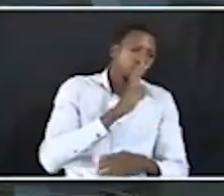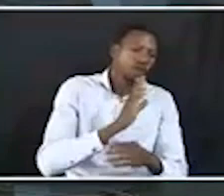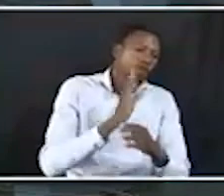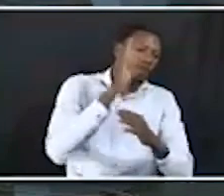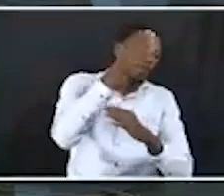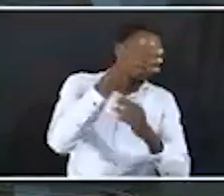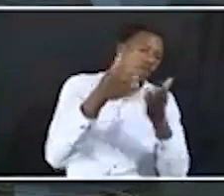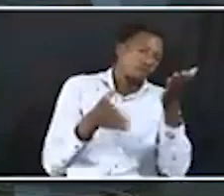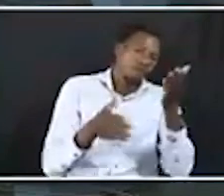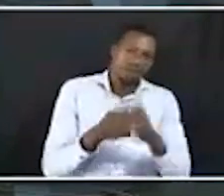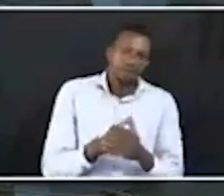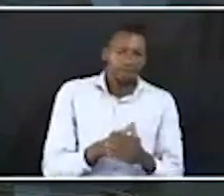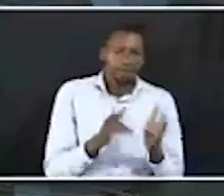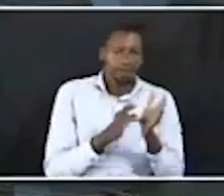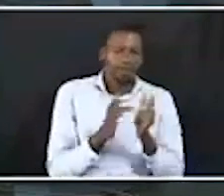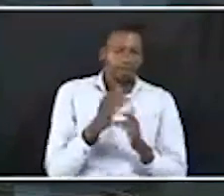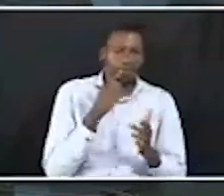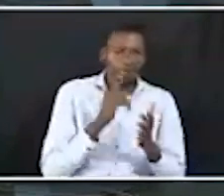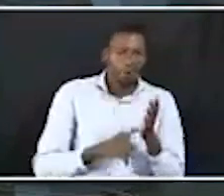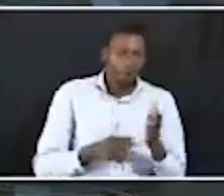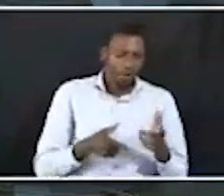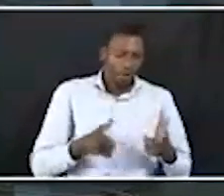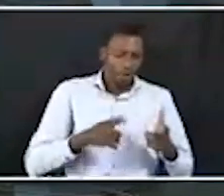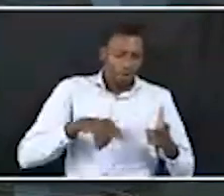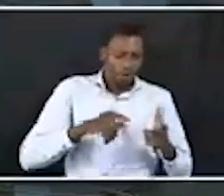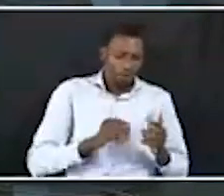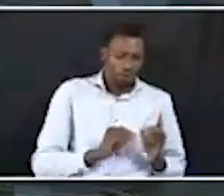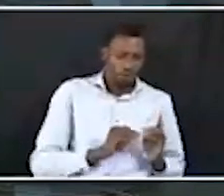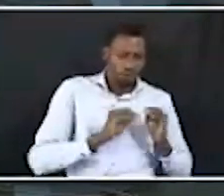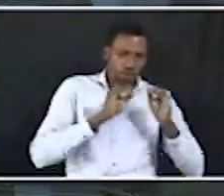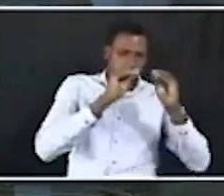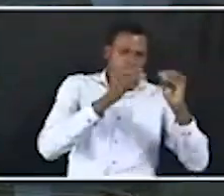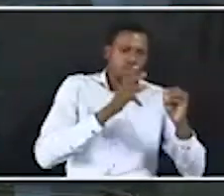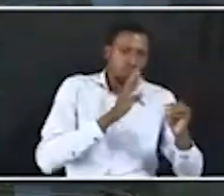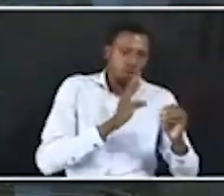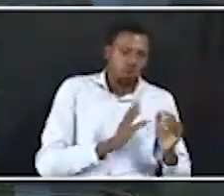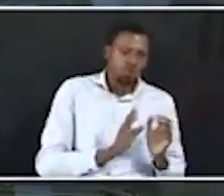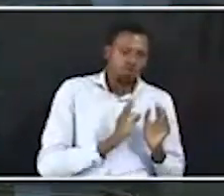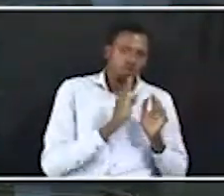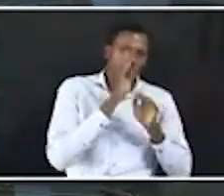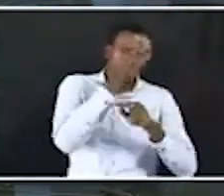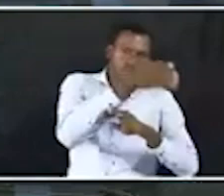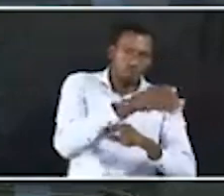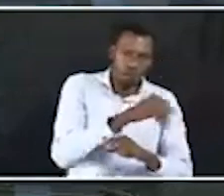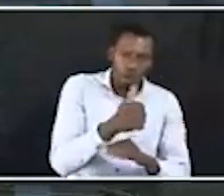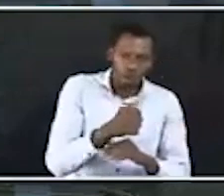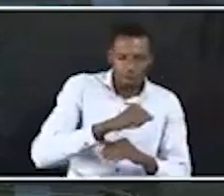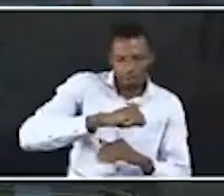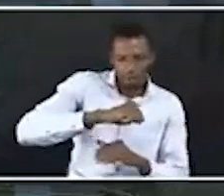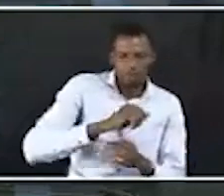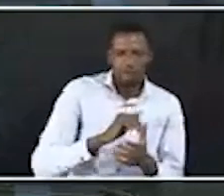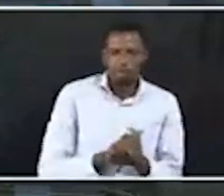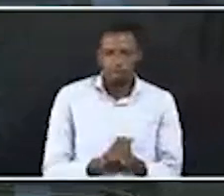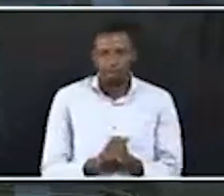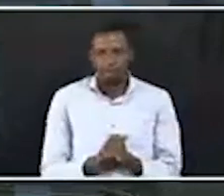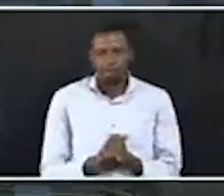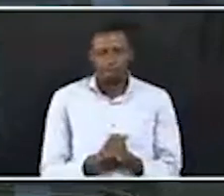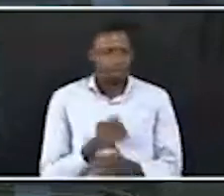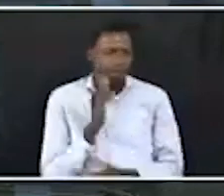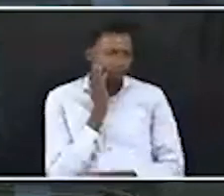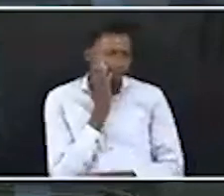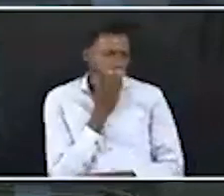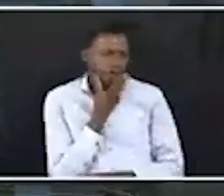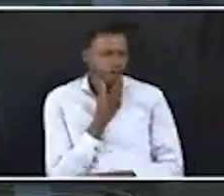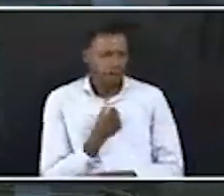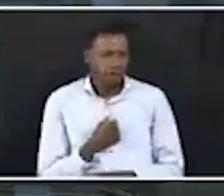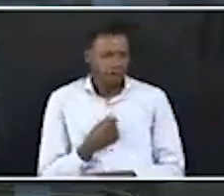say? "Let us cross over to the other side." Mommies and daddies,